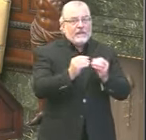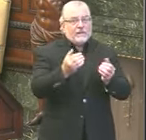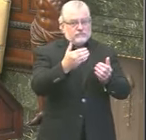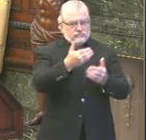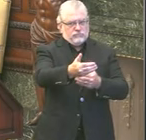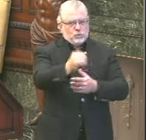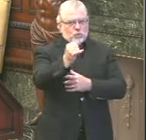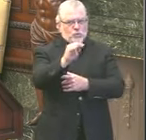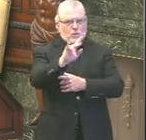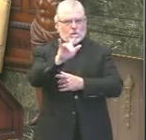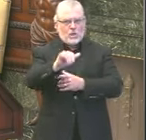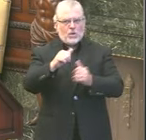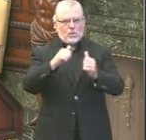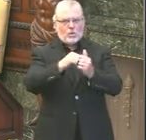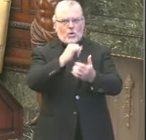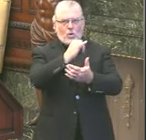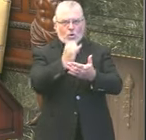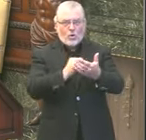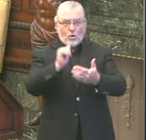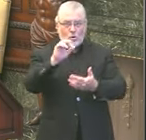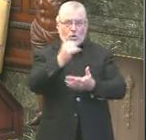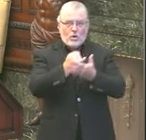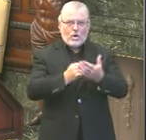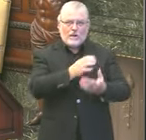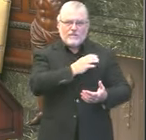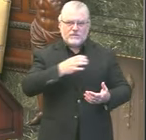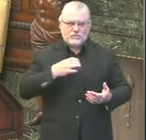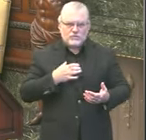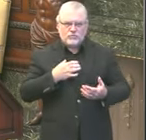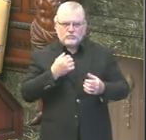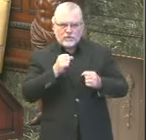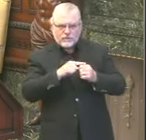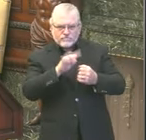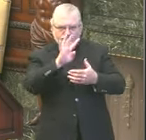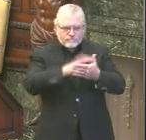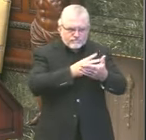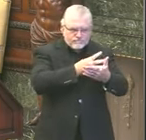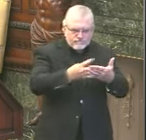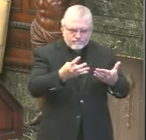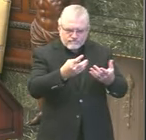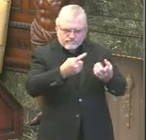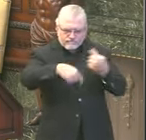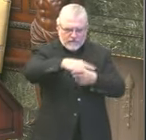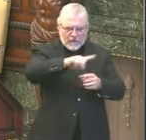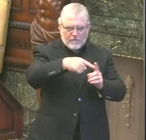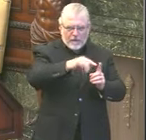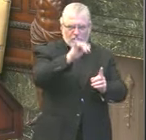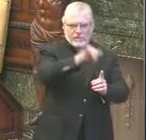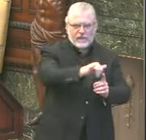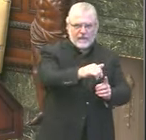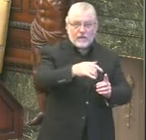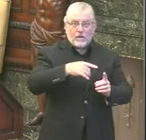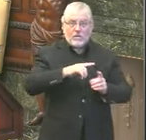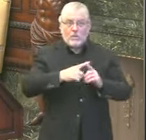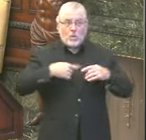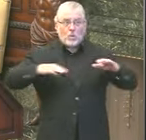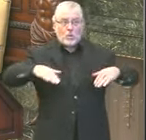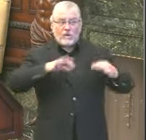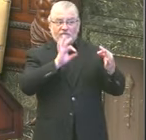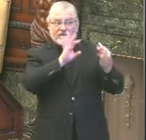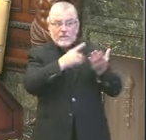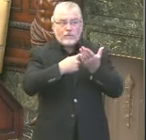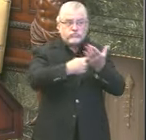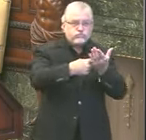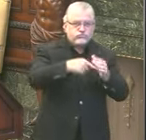trying to get it scheduled for there, but I have no feedback yet on whether or not that's done. And so